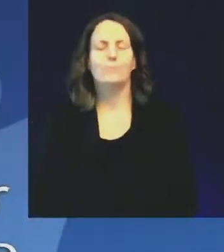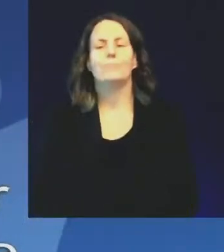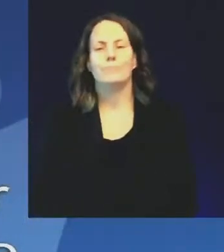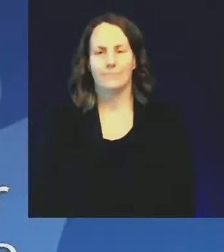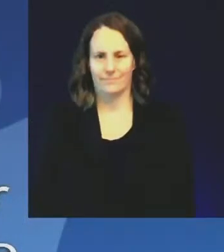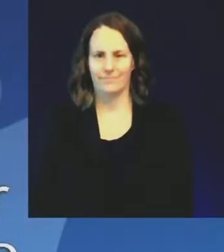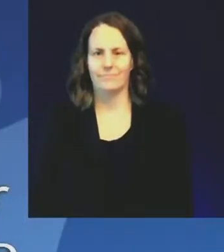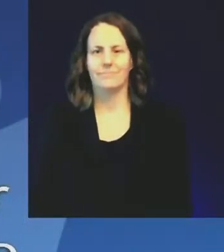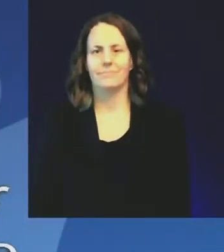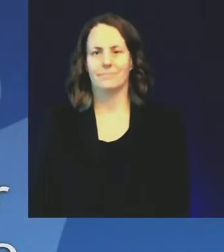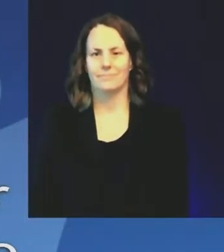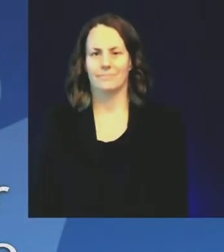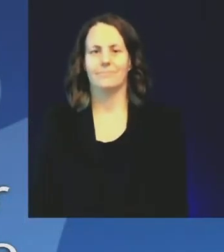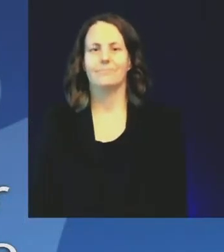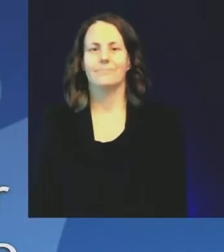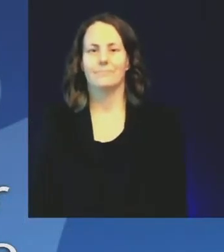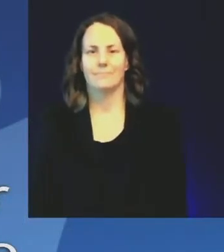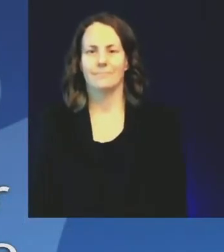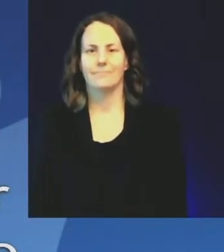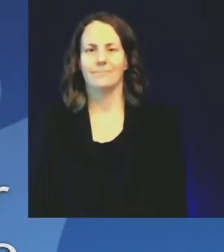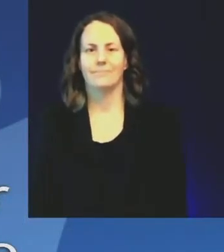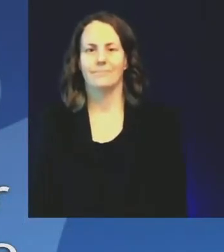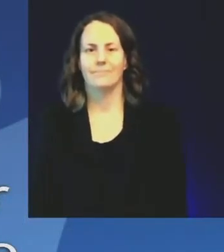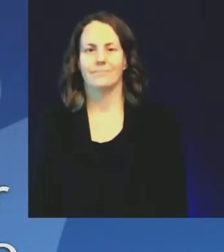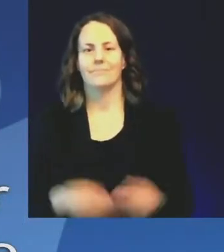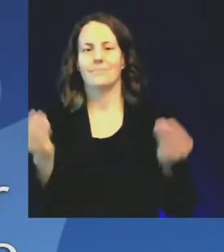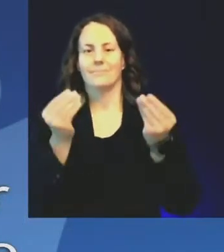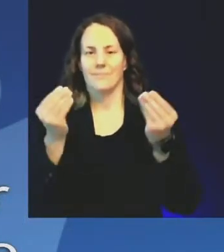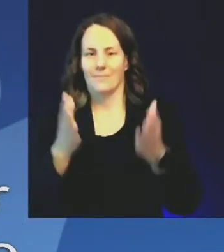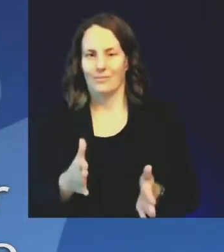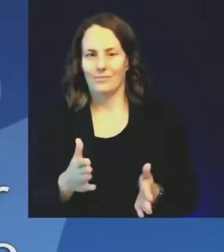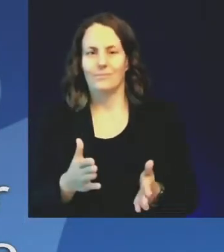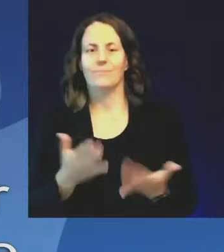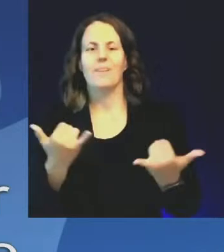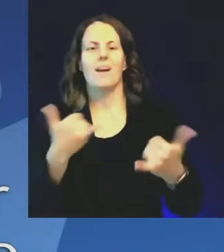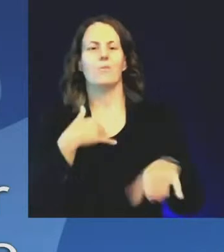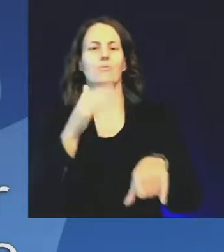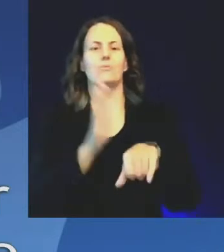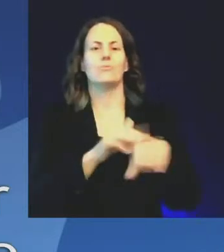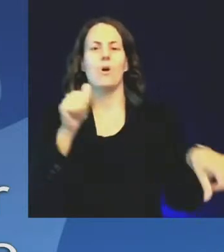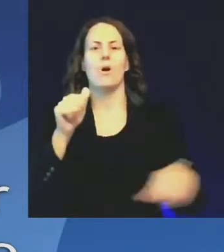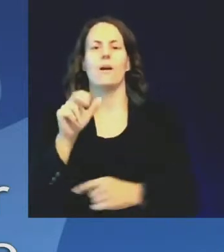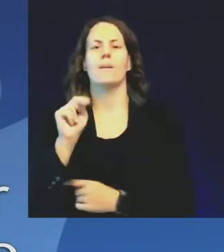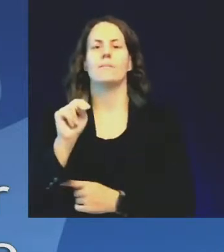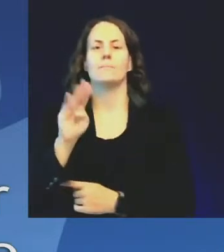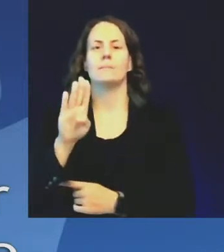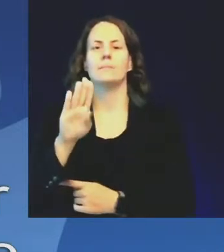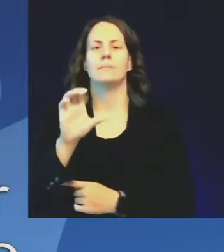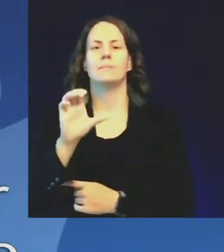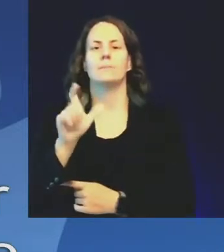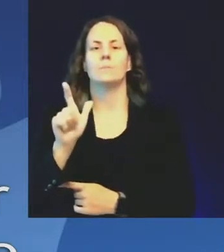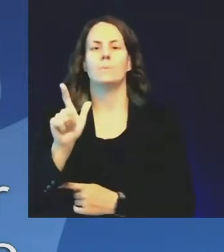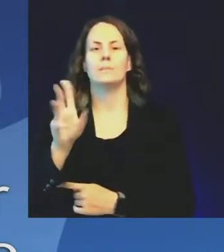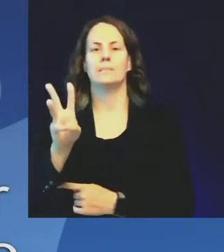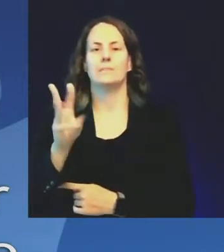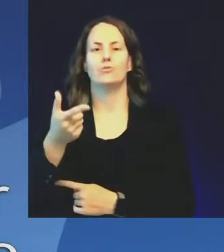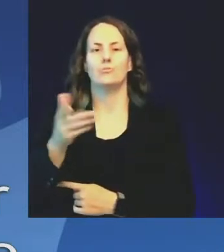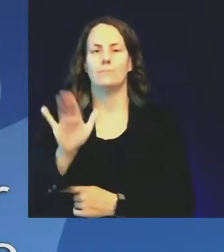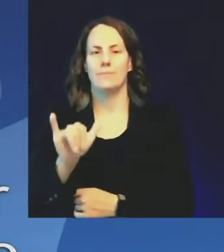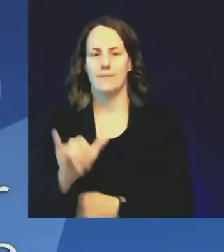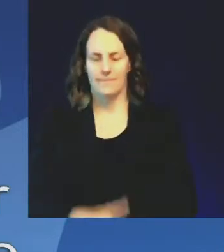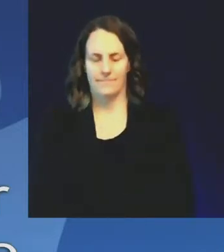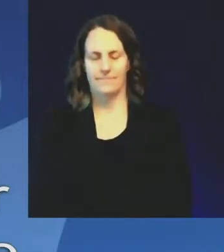Thank you for that. Let's go now to Ben Boken, NBC 26 in Green Bay. Ben at NBC 26.